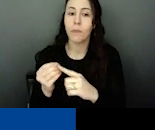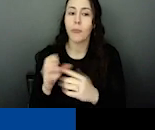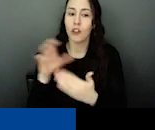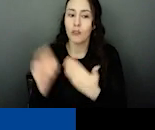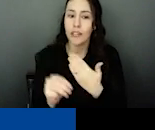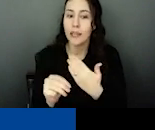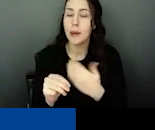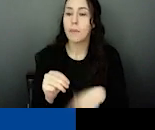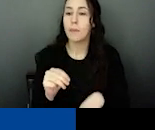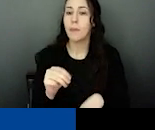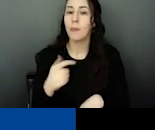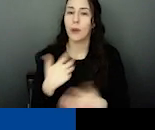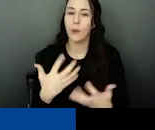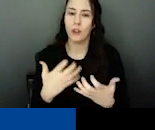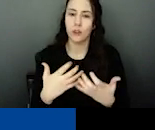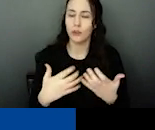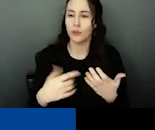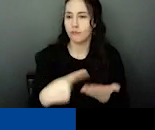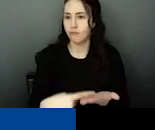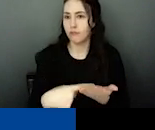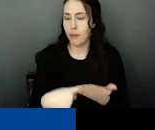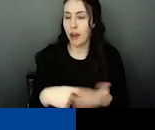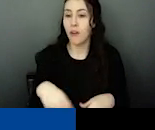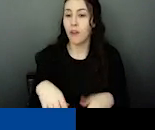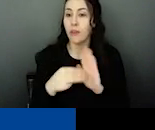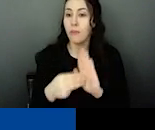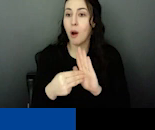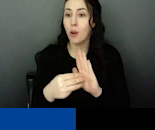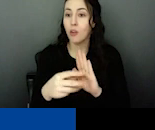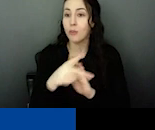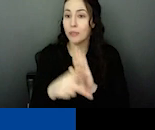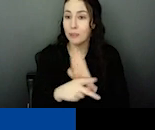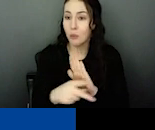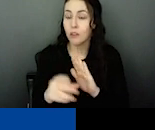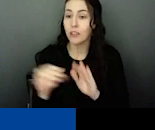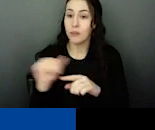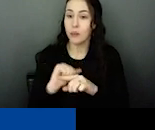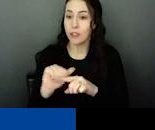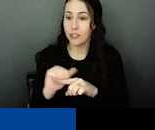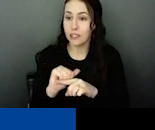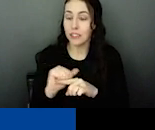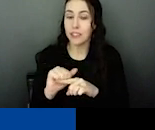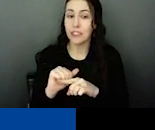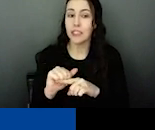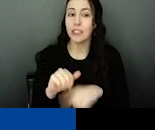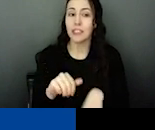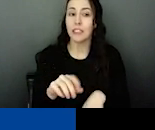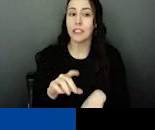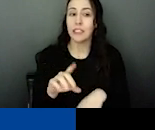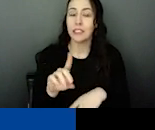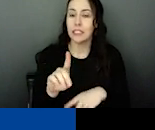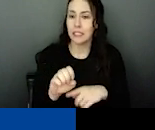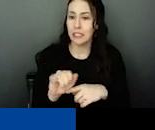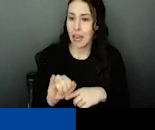wanted to talk a little bit about the model principles and practices, the DEI, equity, and curriculum.